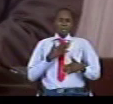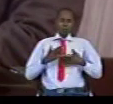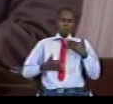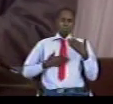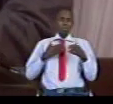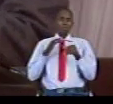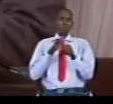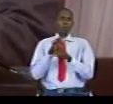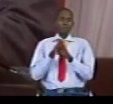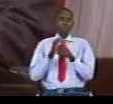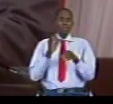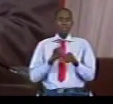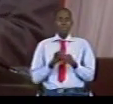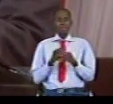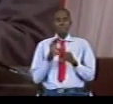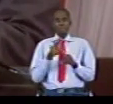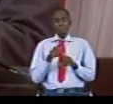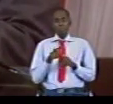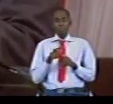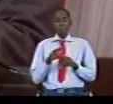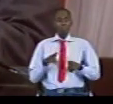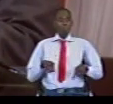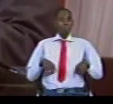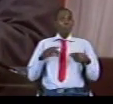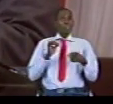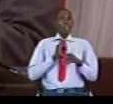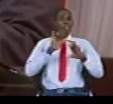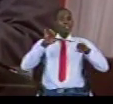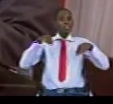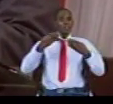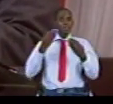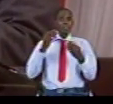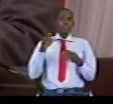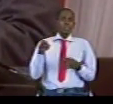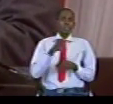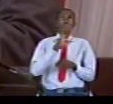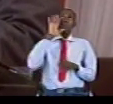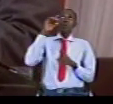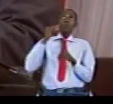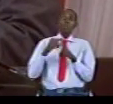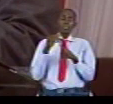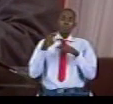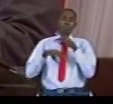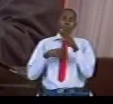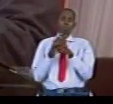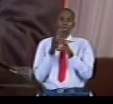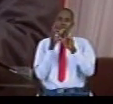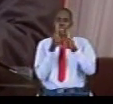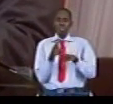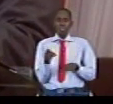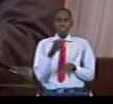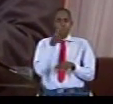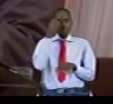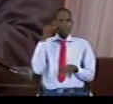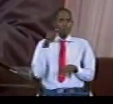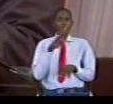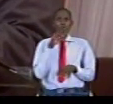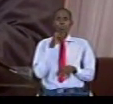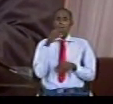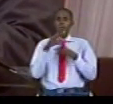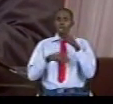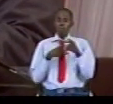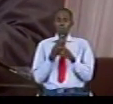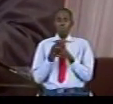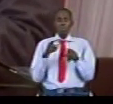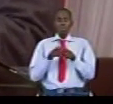themselves. I have given them thy word, and the world has hated them, because they are not of the world, even as I am not